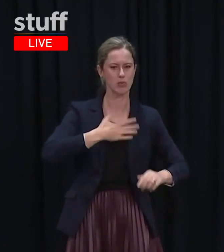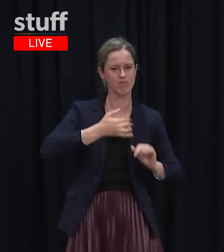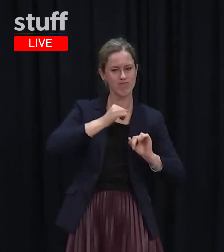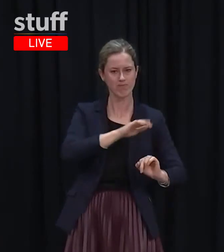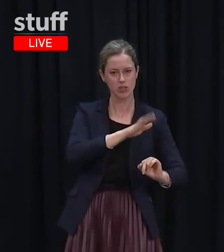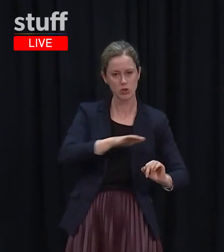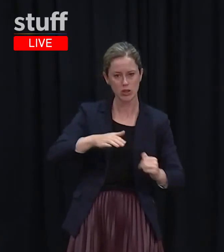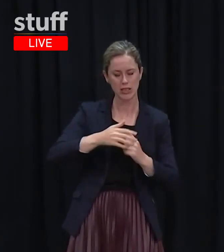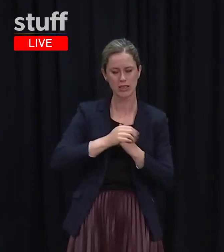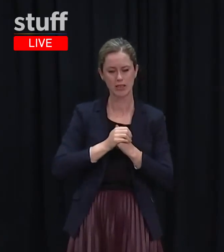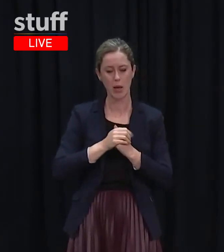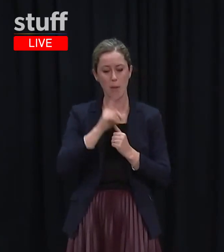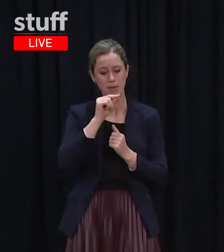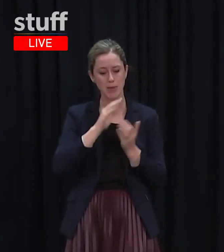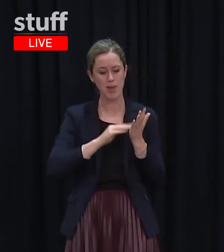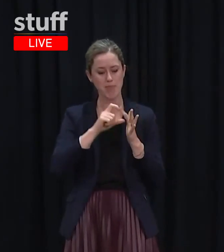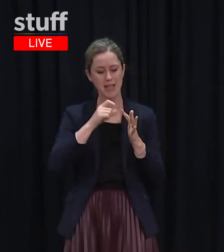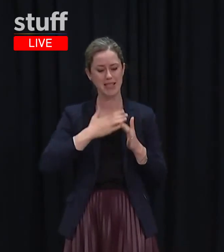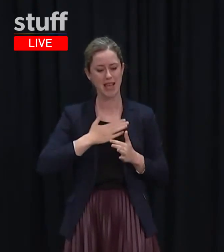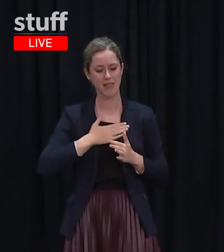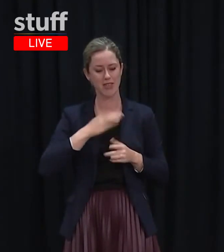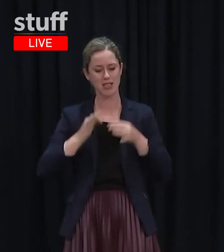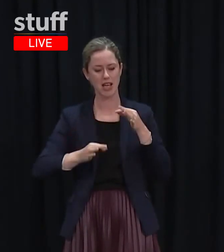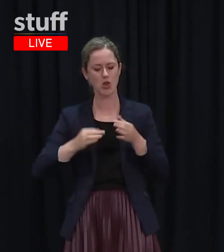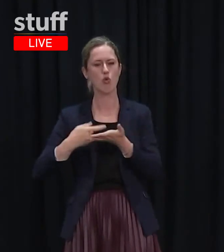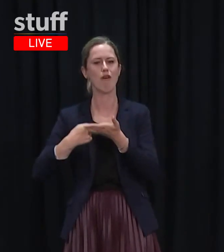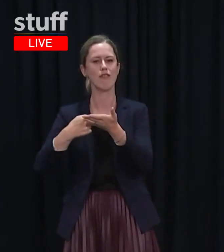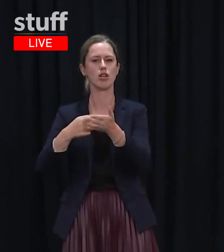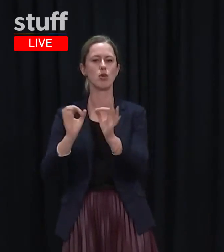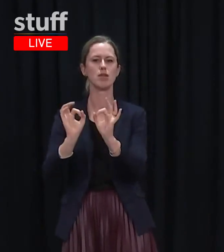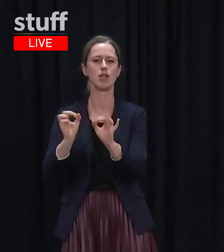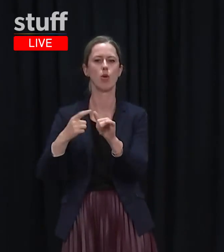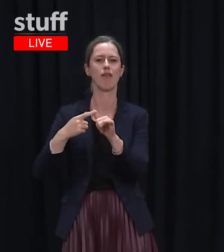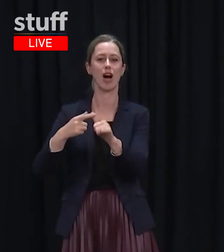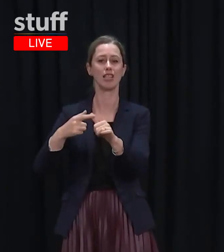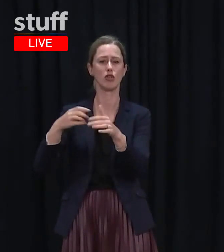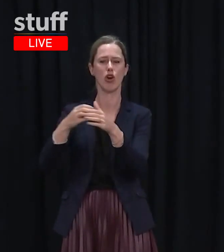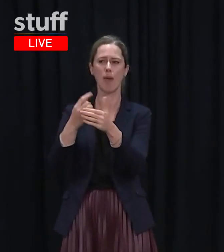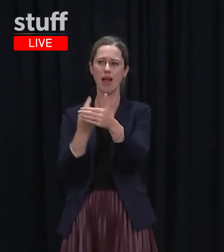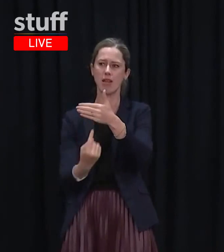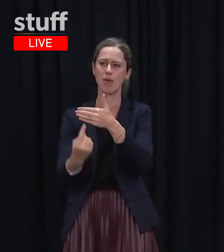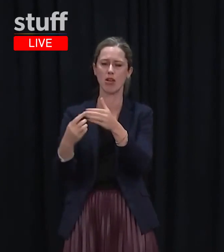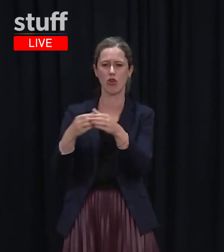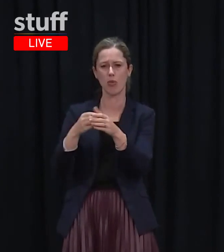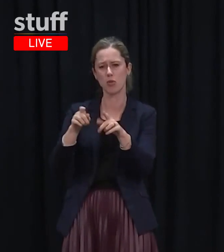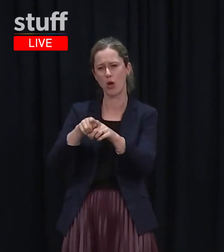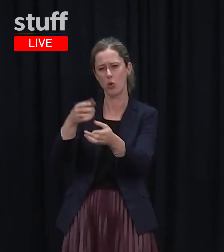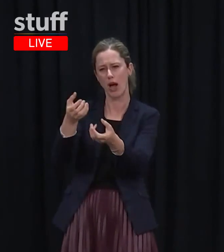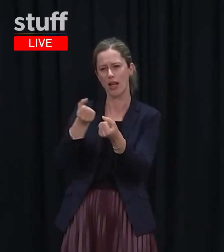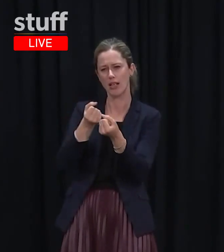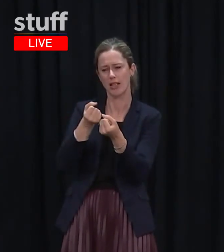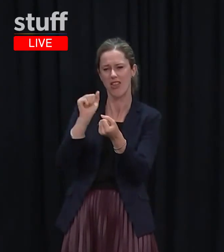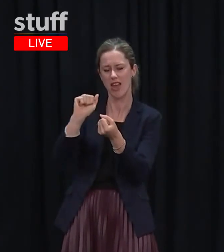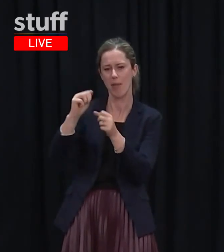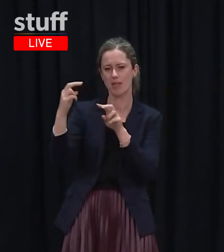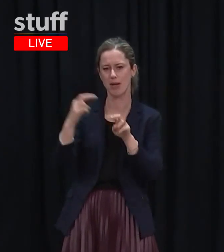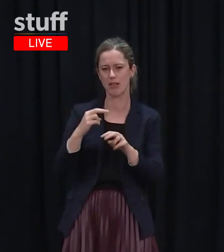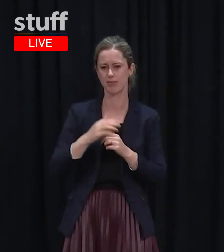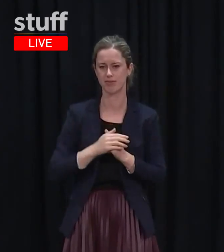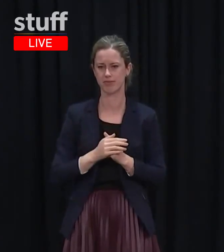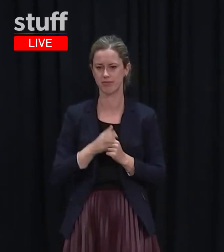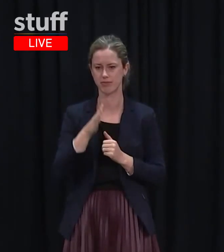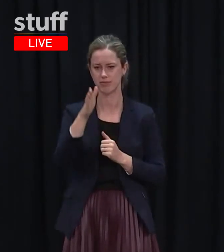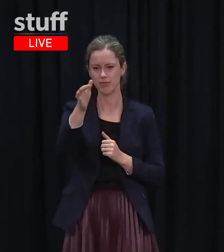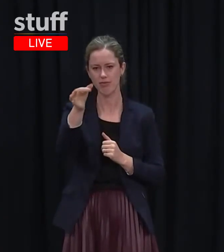that the MedSafe team decides to refer it to a special advisory group, an independent advisory group as well, to get their view.